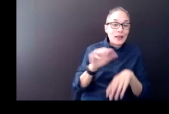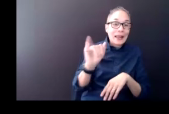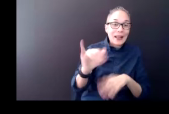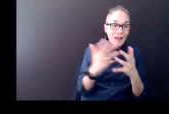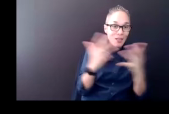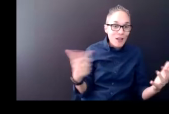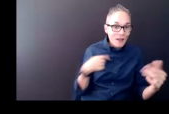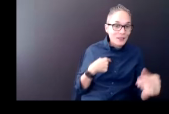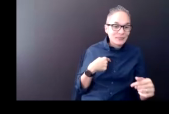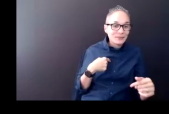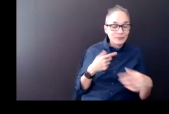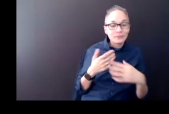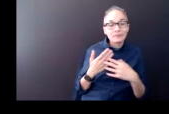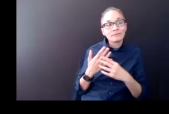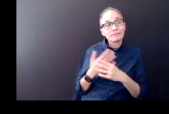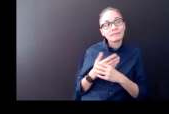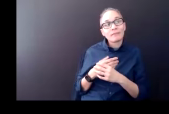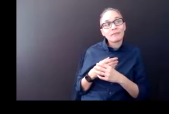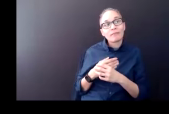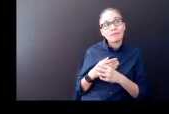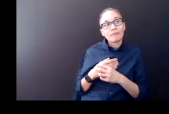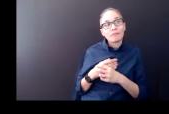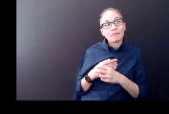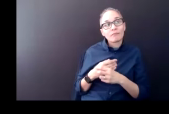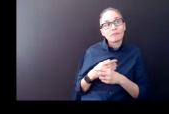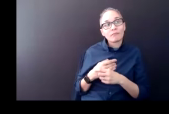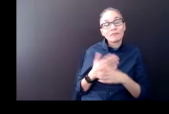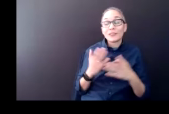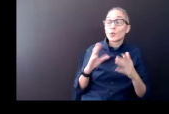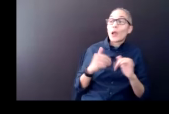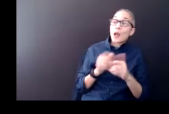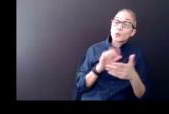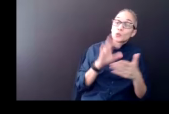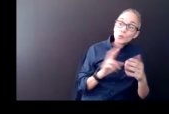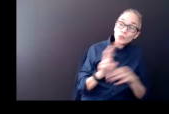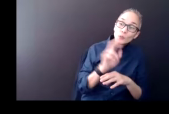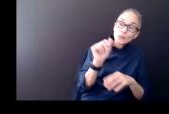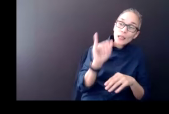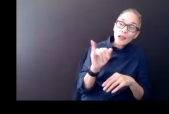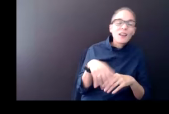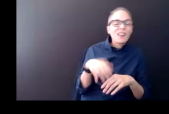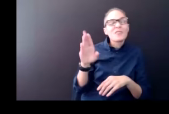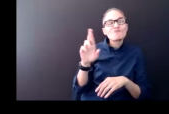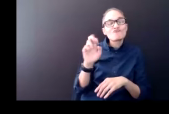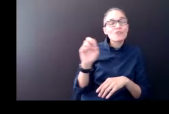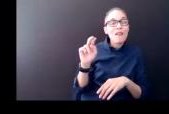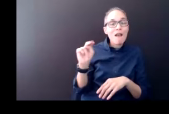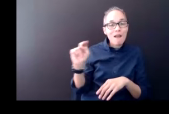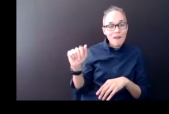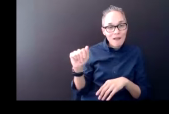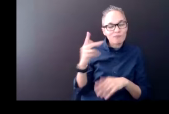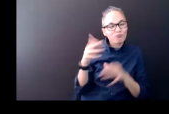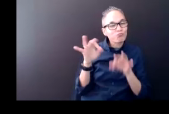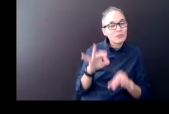that. And so a little bit of how students use AI. Brianna kind of touched to a lot of these things,